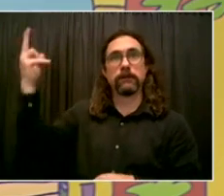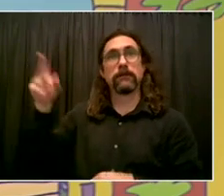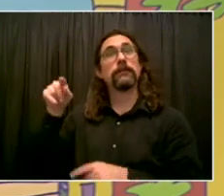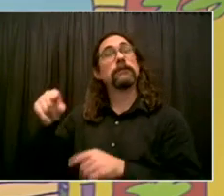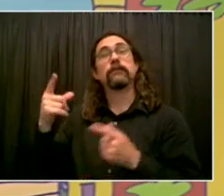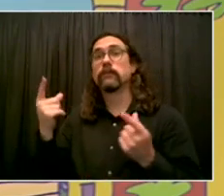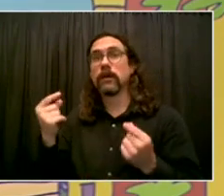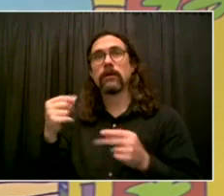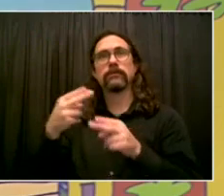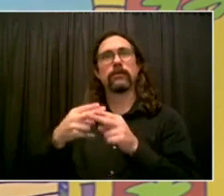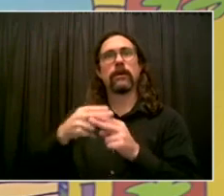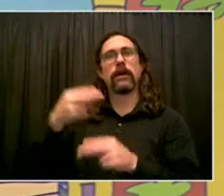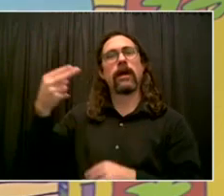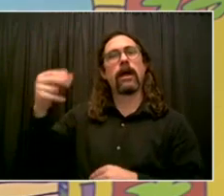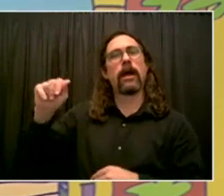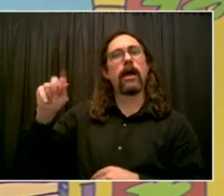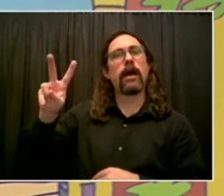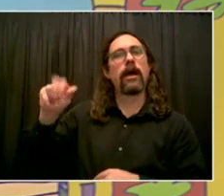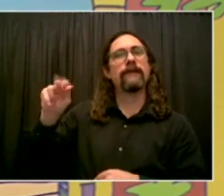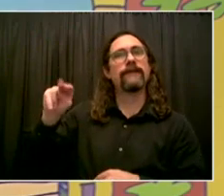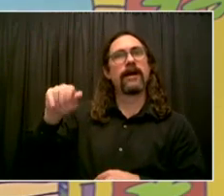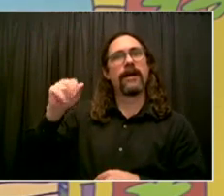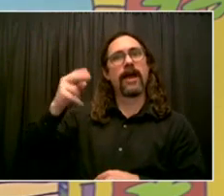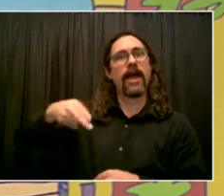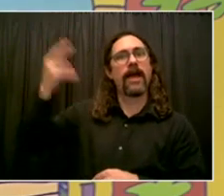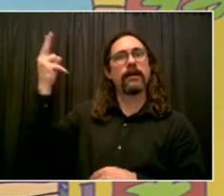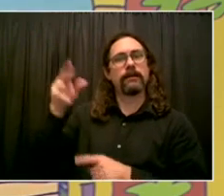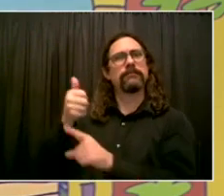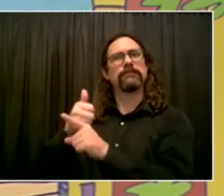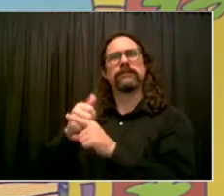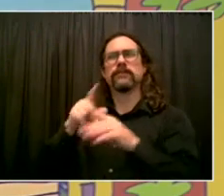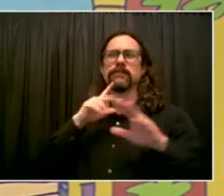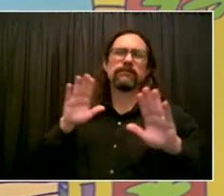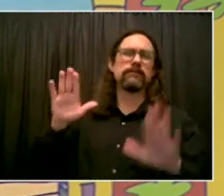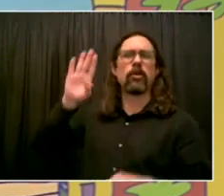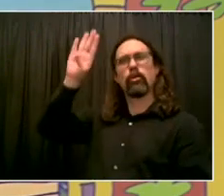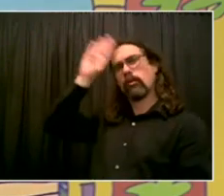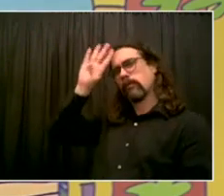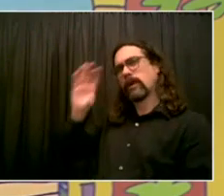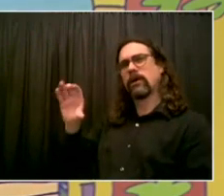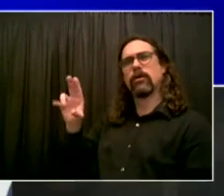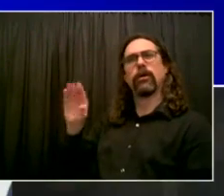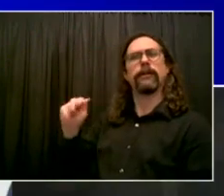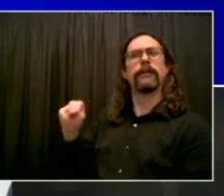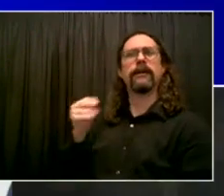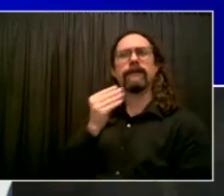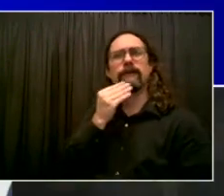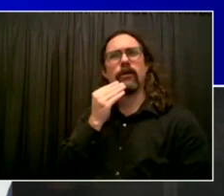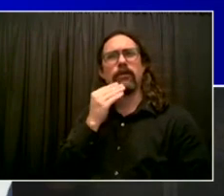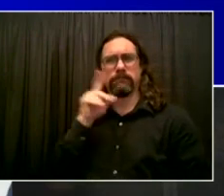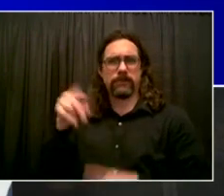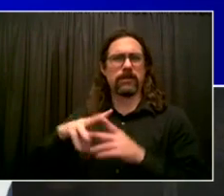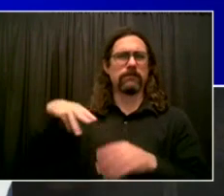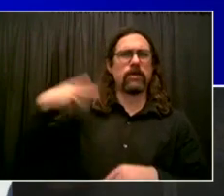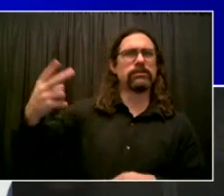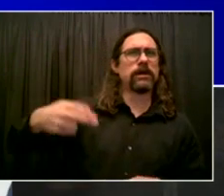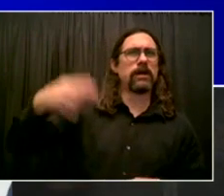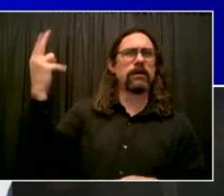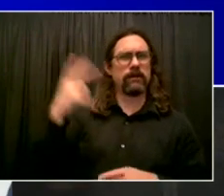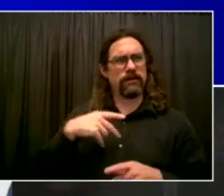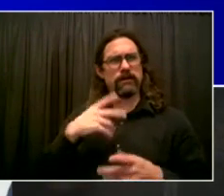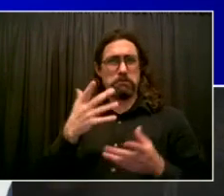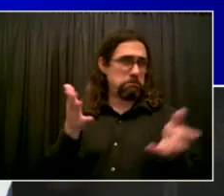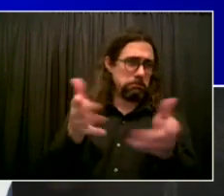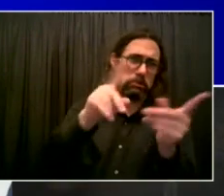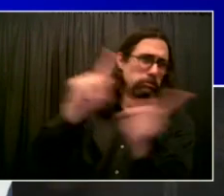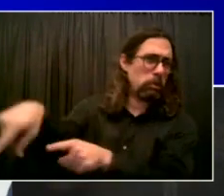Heights doesn't get better than that. I strongly recommend it. And talking to the elected officials in Manhattan about what we need to do going forward,